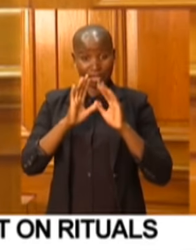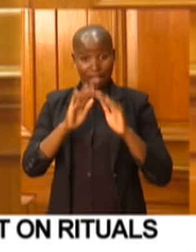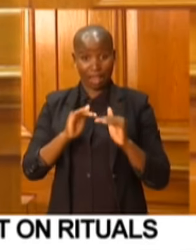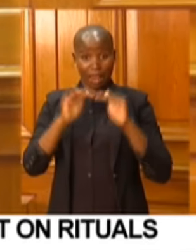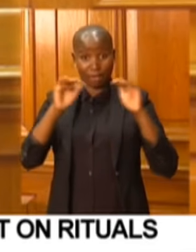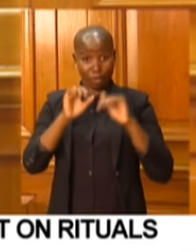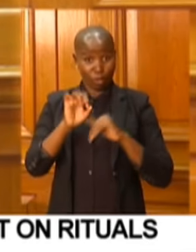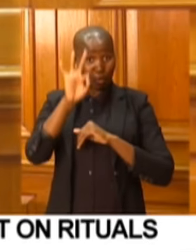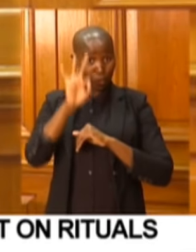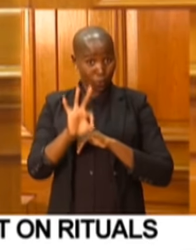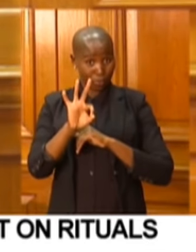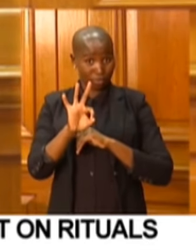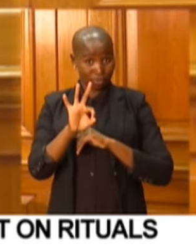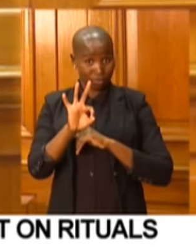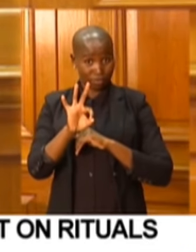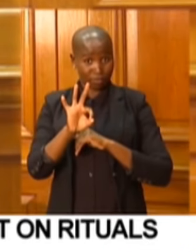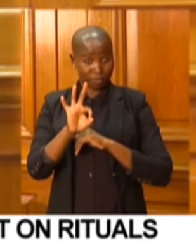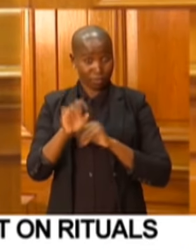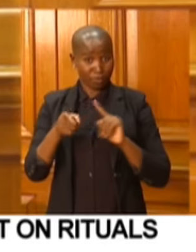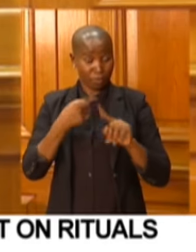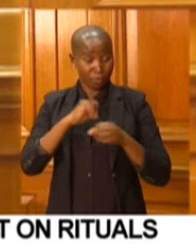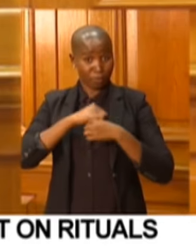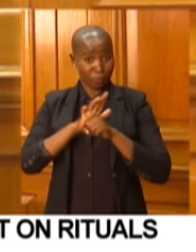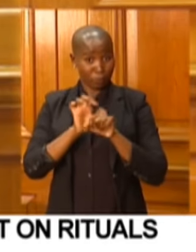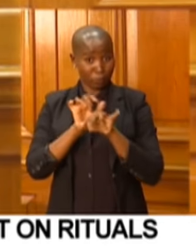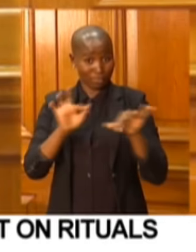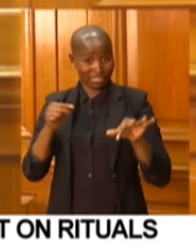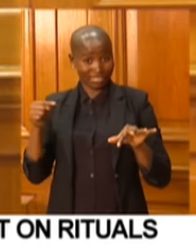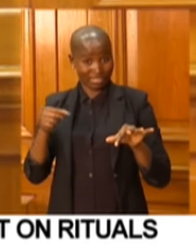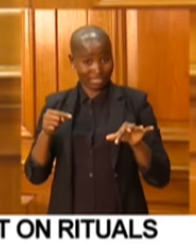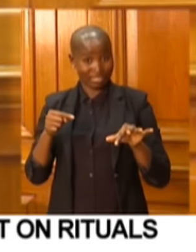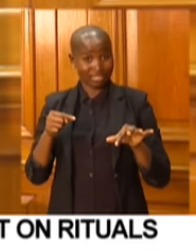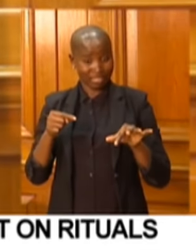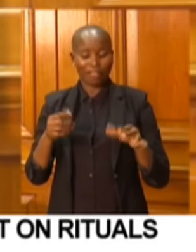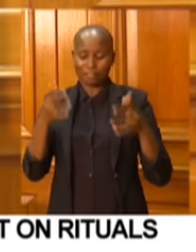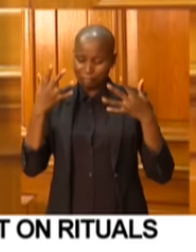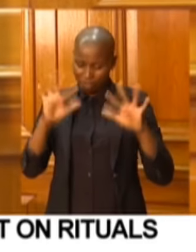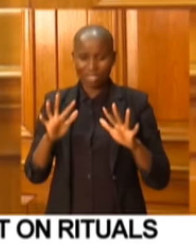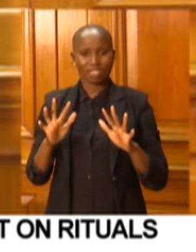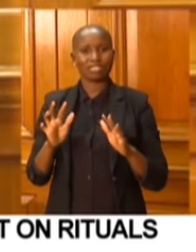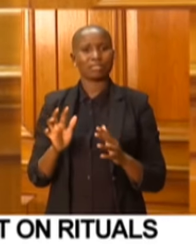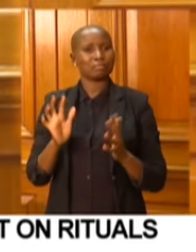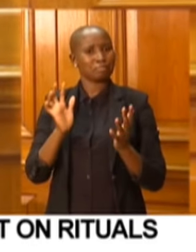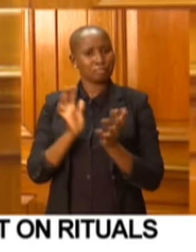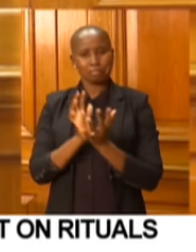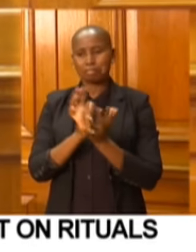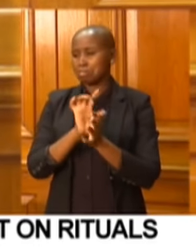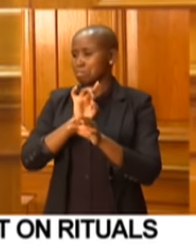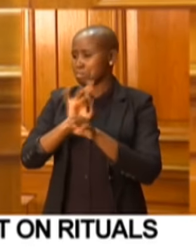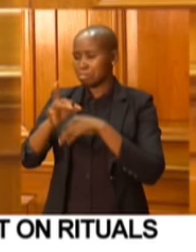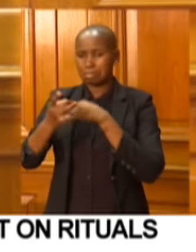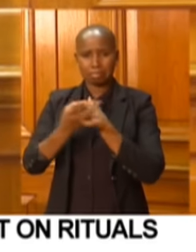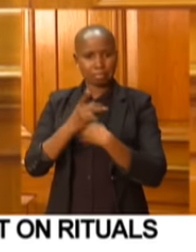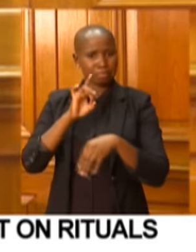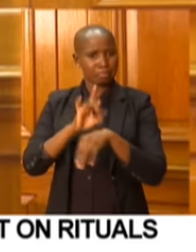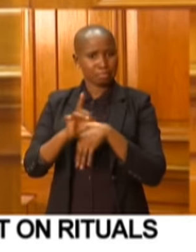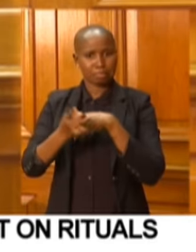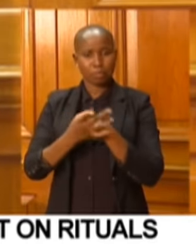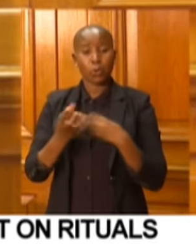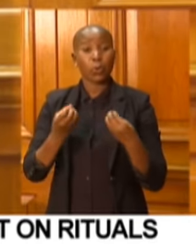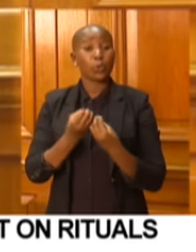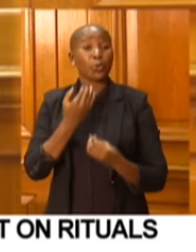light of the current state of the pandemic. We have also held a number of consultations with religious